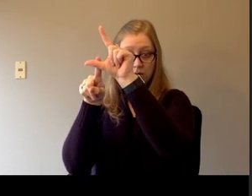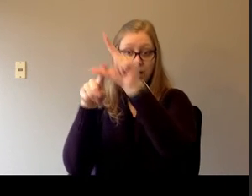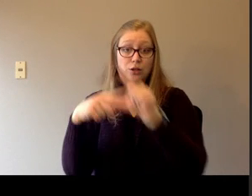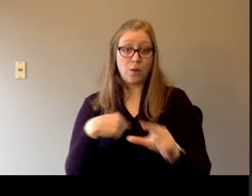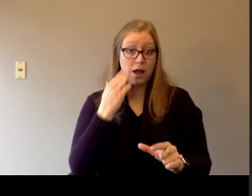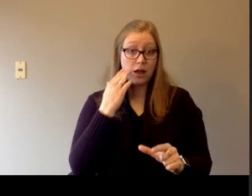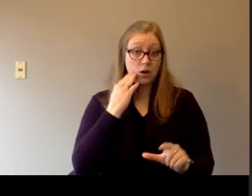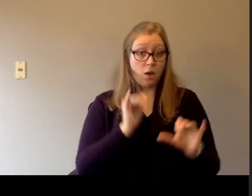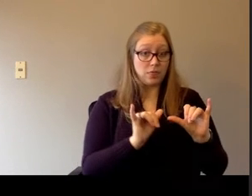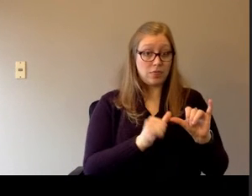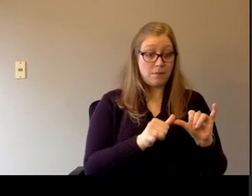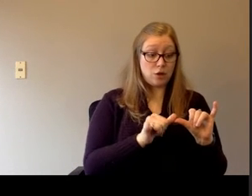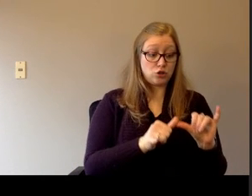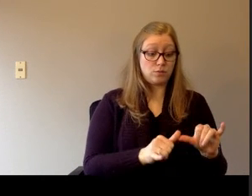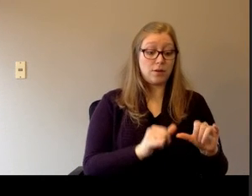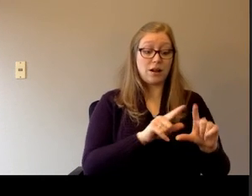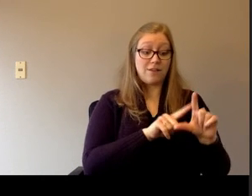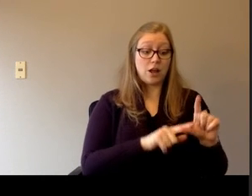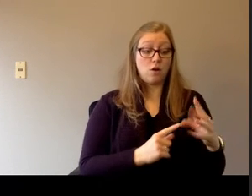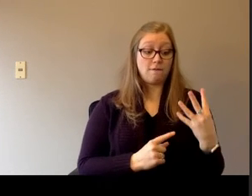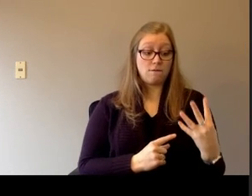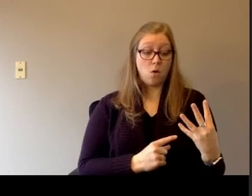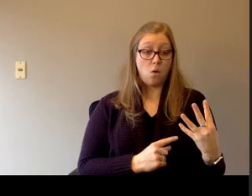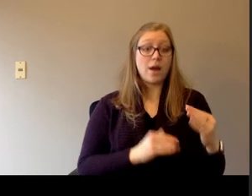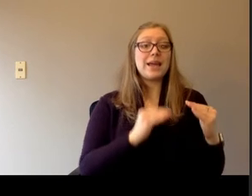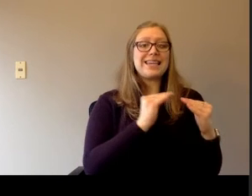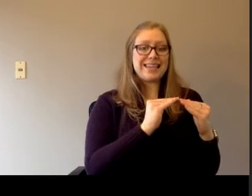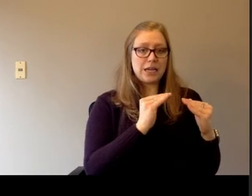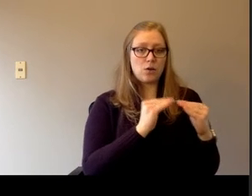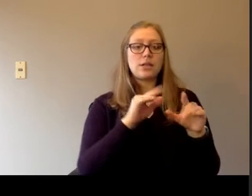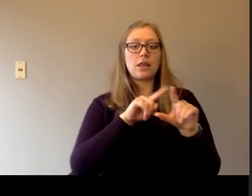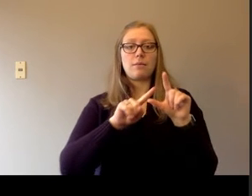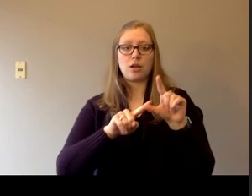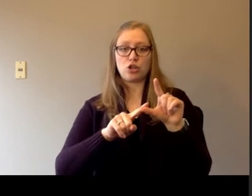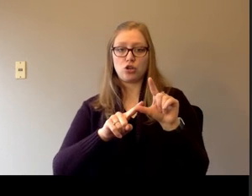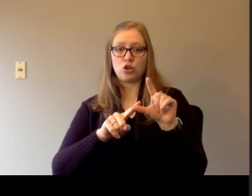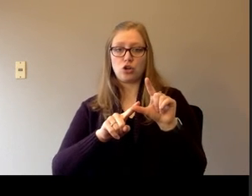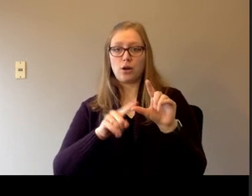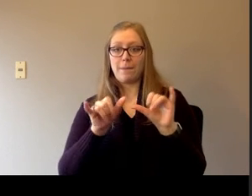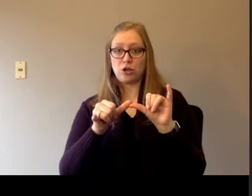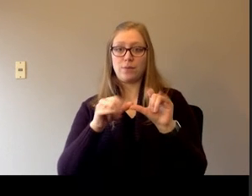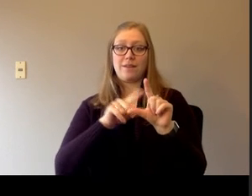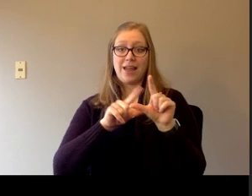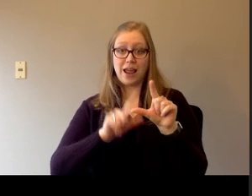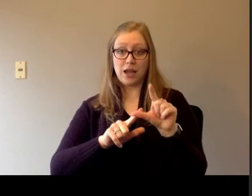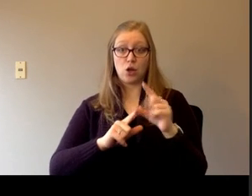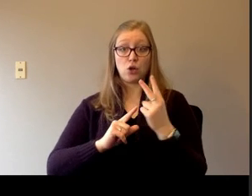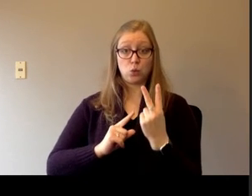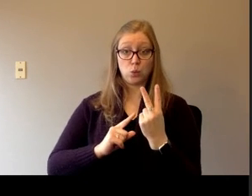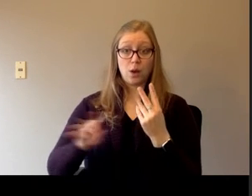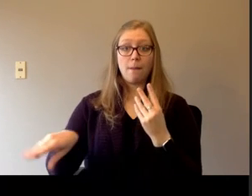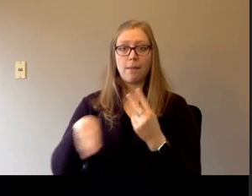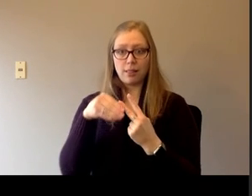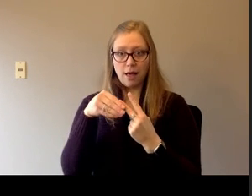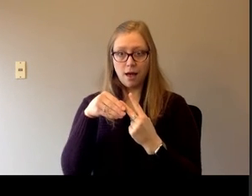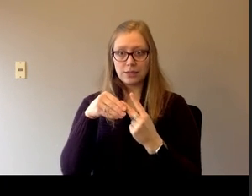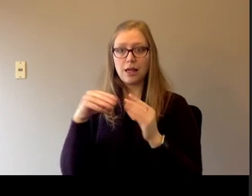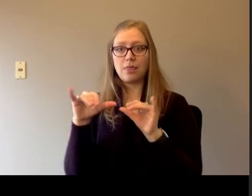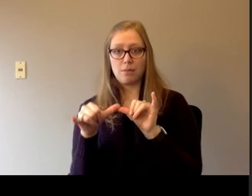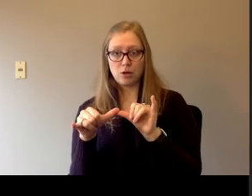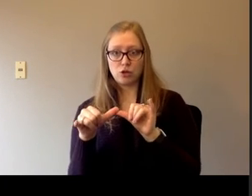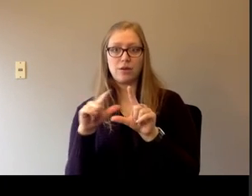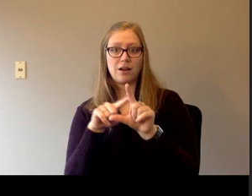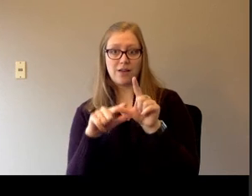4 equals the measure of angle 2 plus the measure of angle 5.